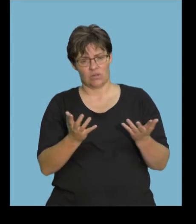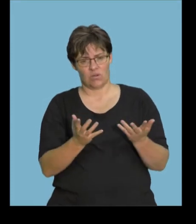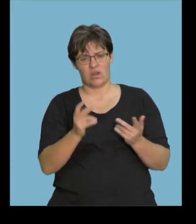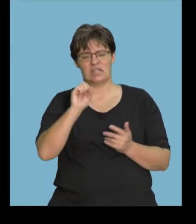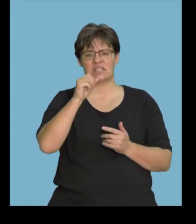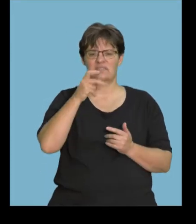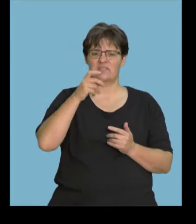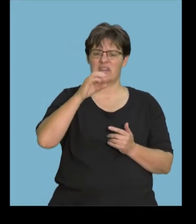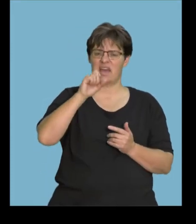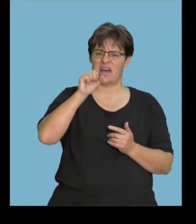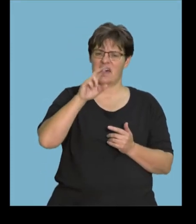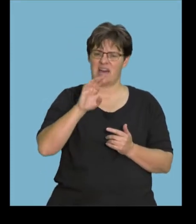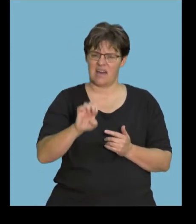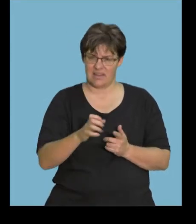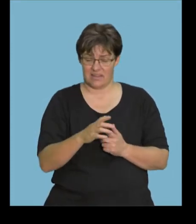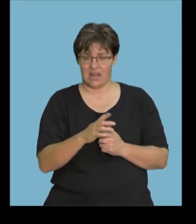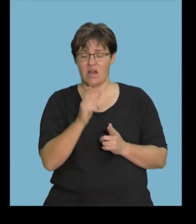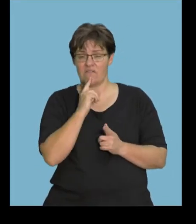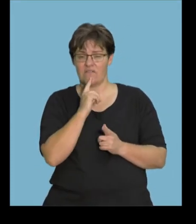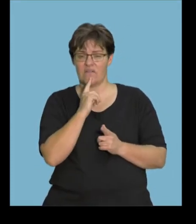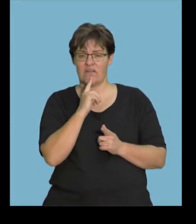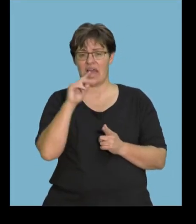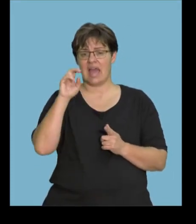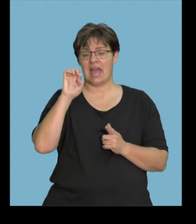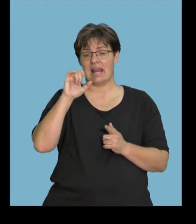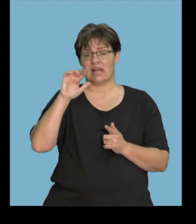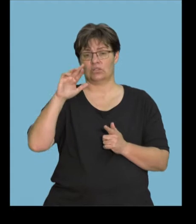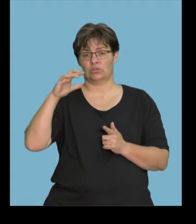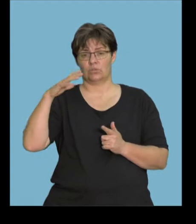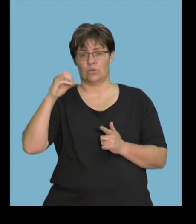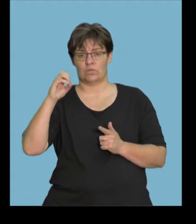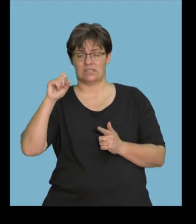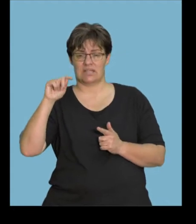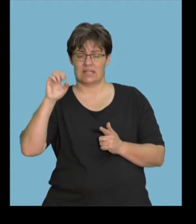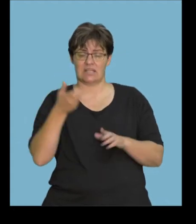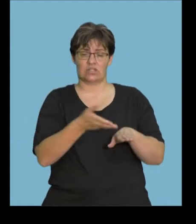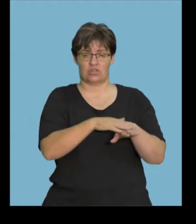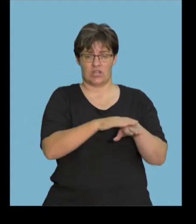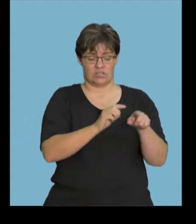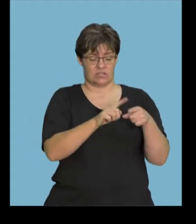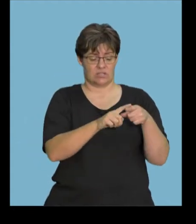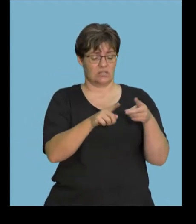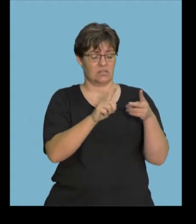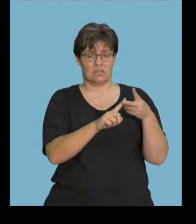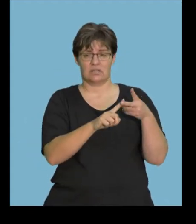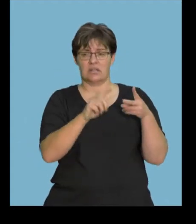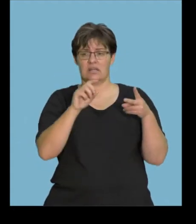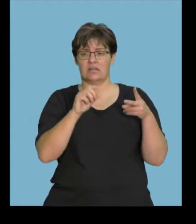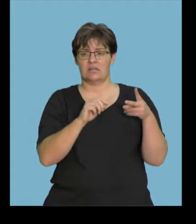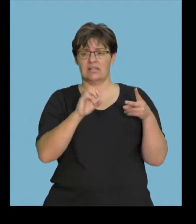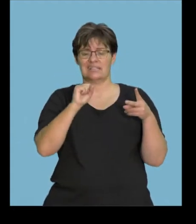about spheres. So if we talk electrostatics, it has to do with charges. Static suggests